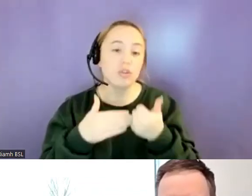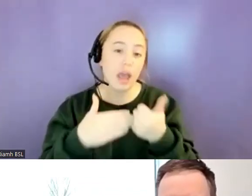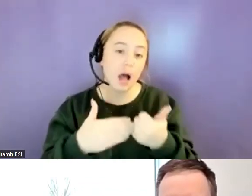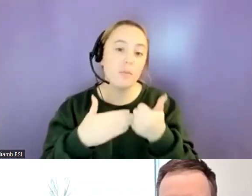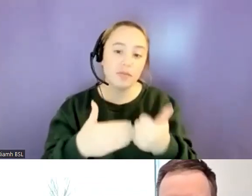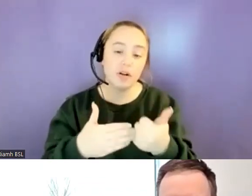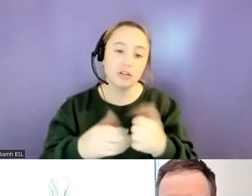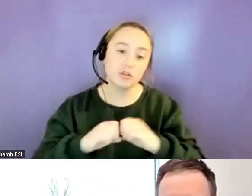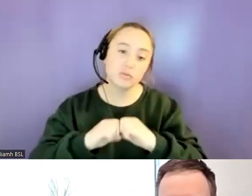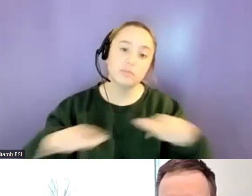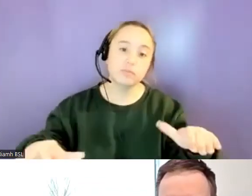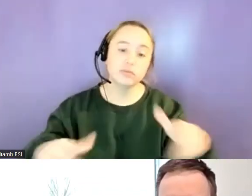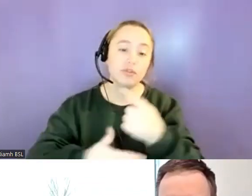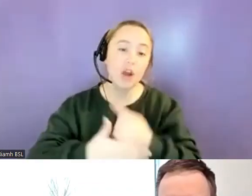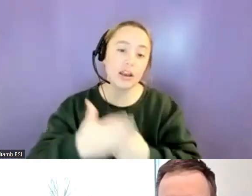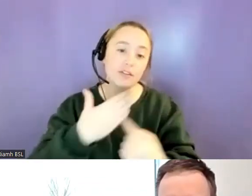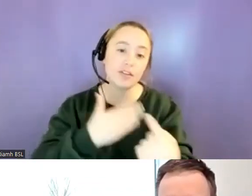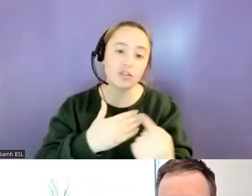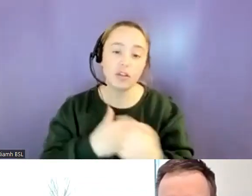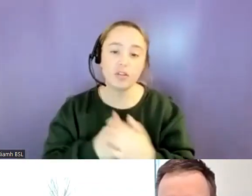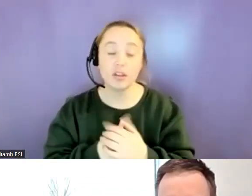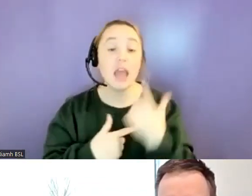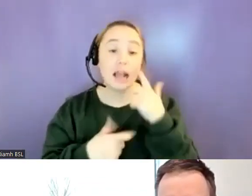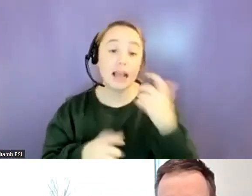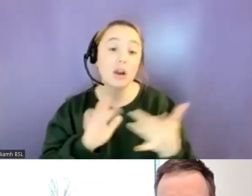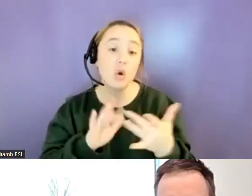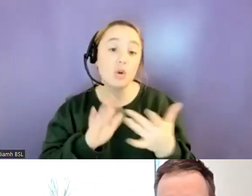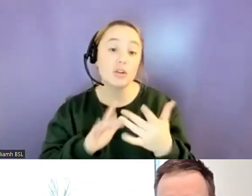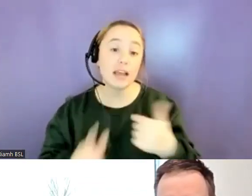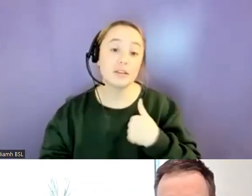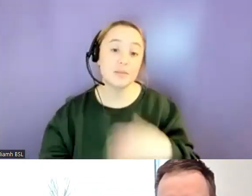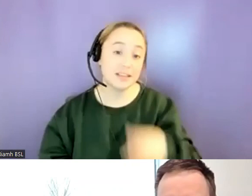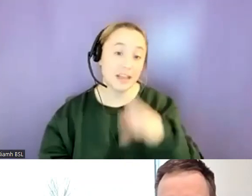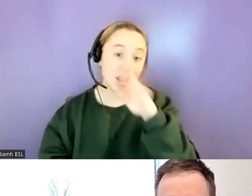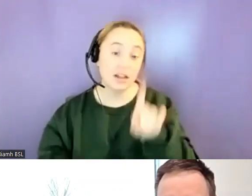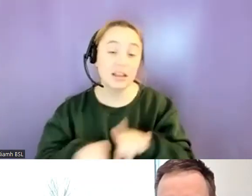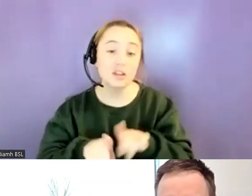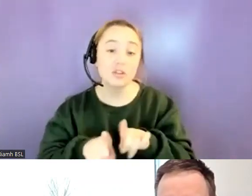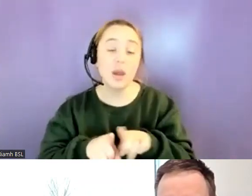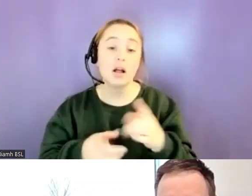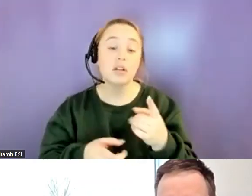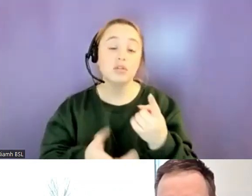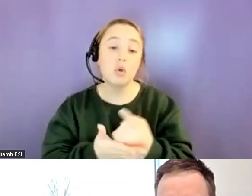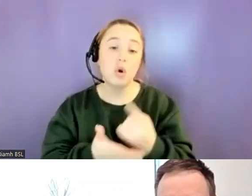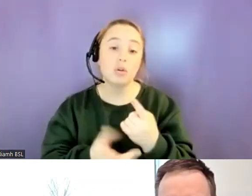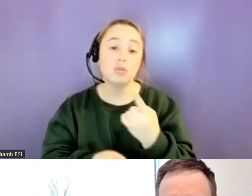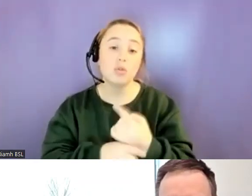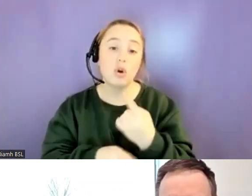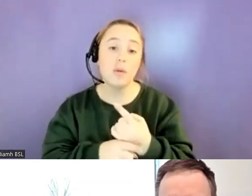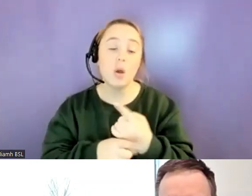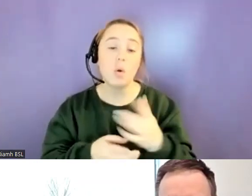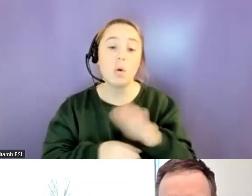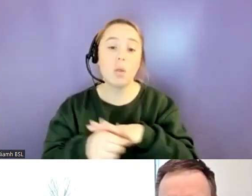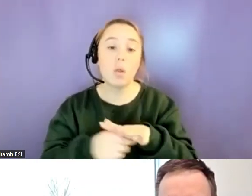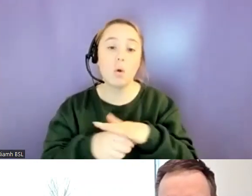to individuals. And it means that they can contact me directly as well with questions about their local area.